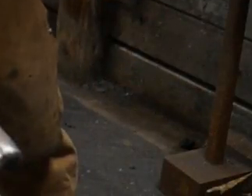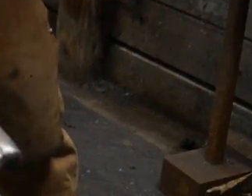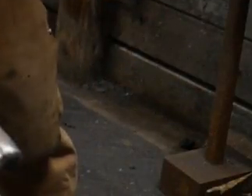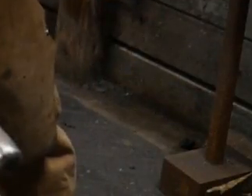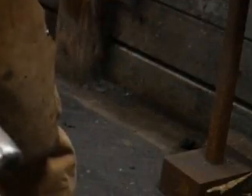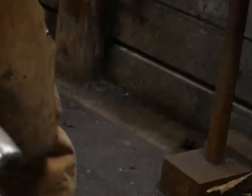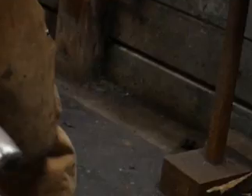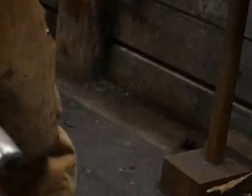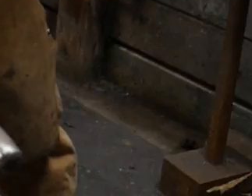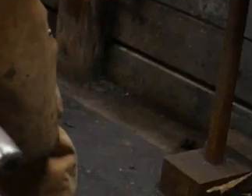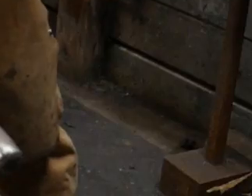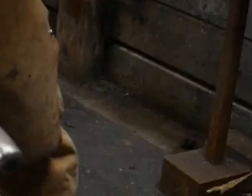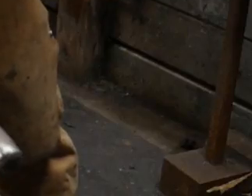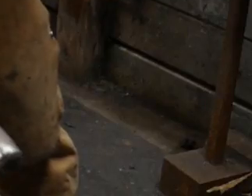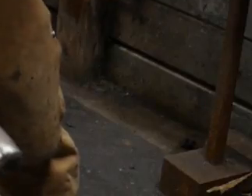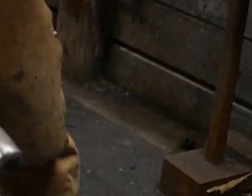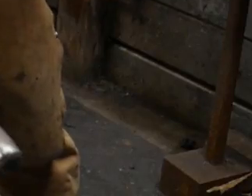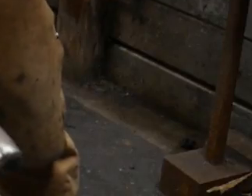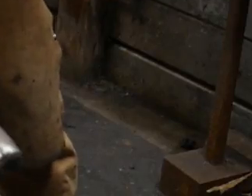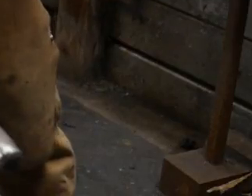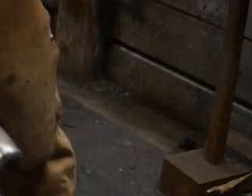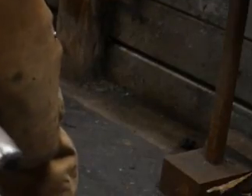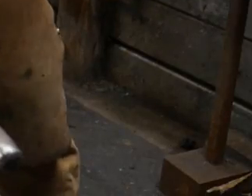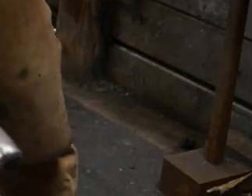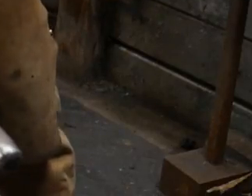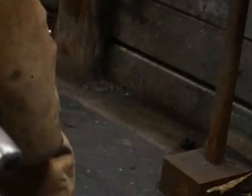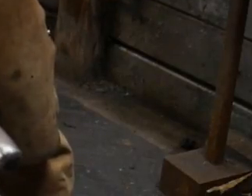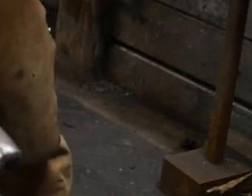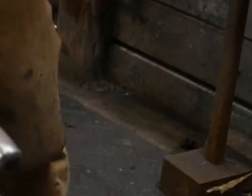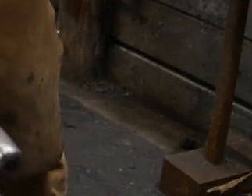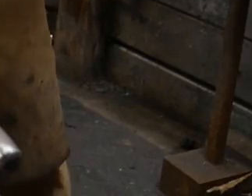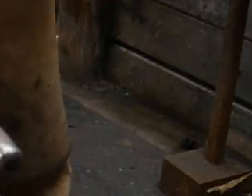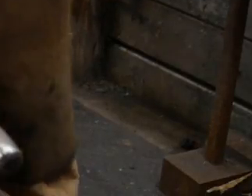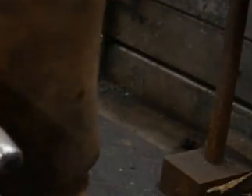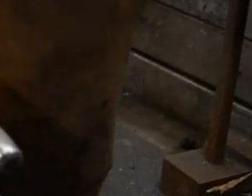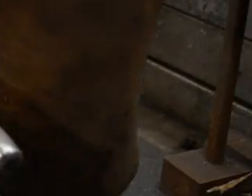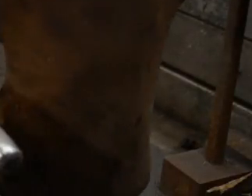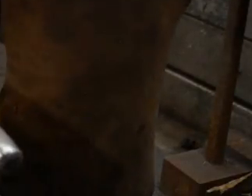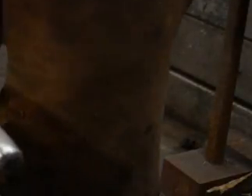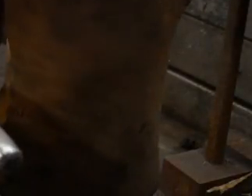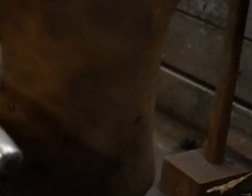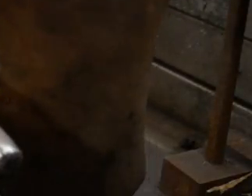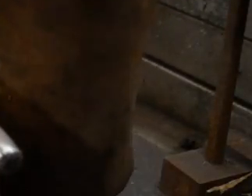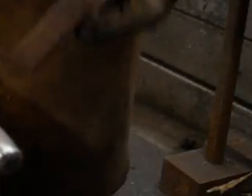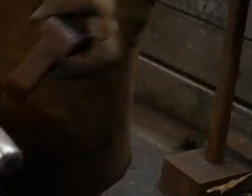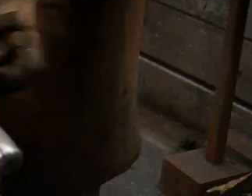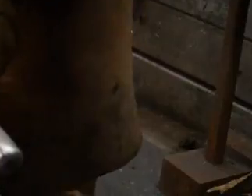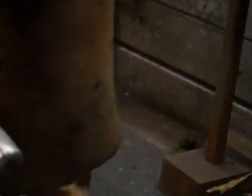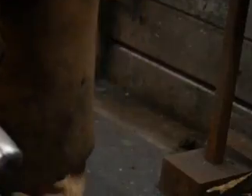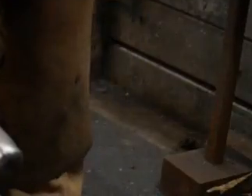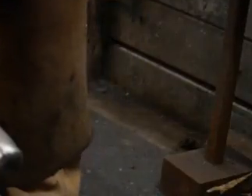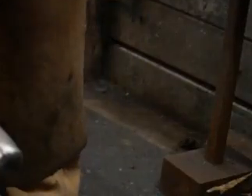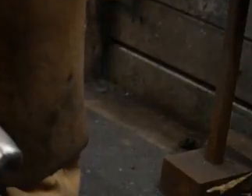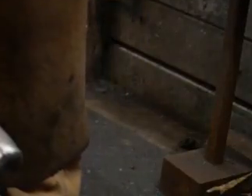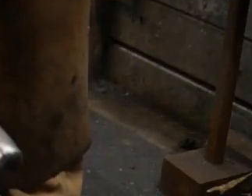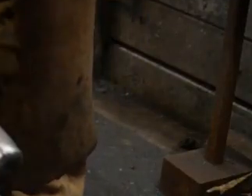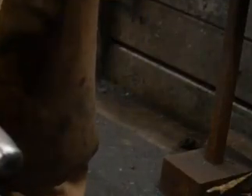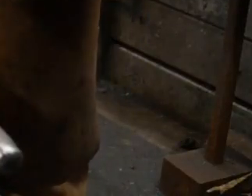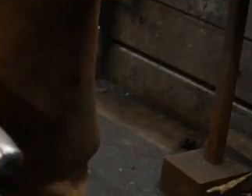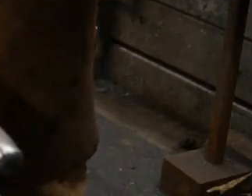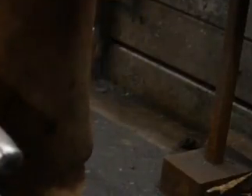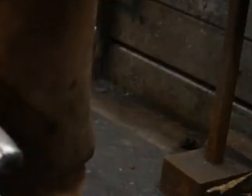bridge. This is the same bridge. Why would this be higher grade? David Olheiser says, darker rust